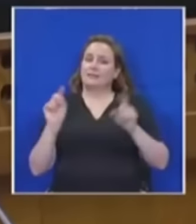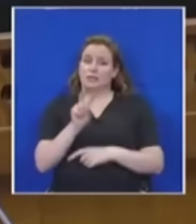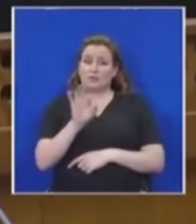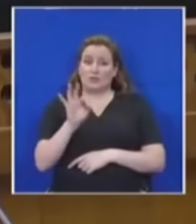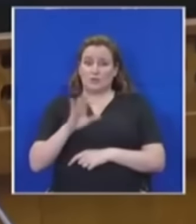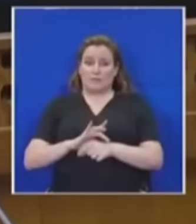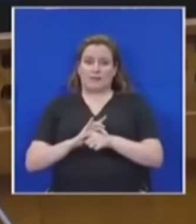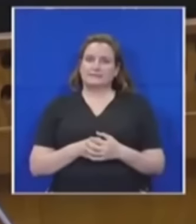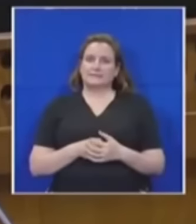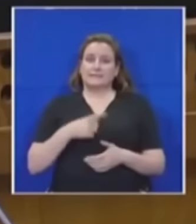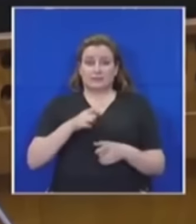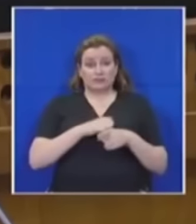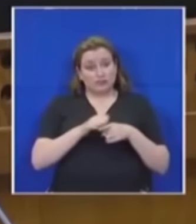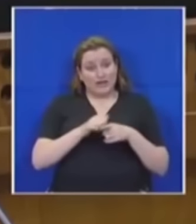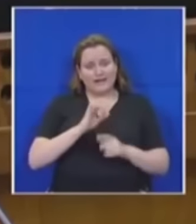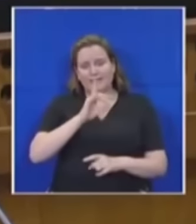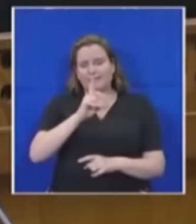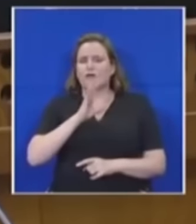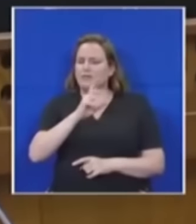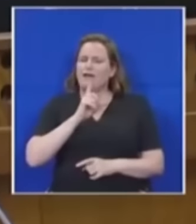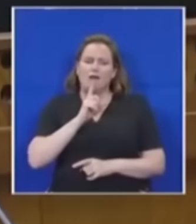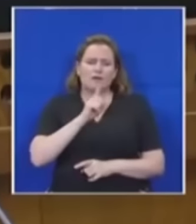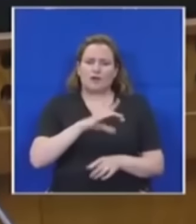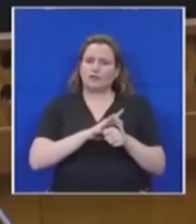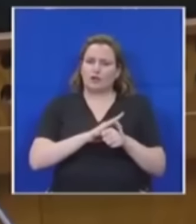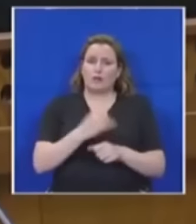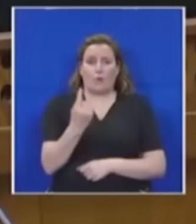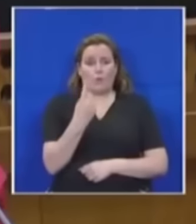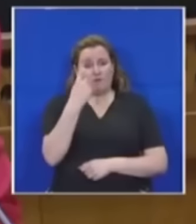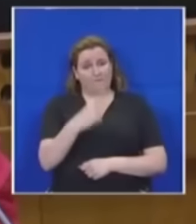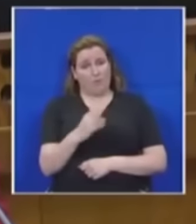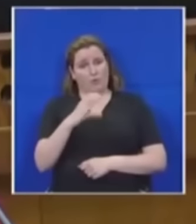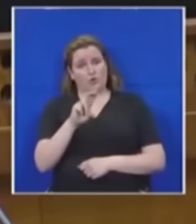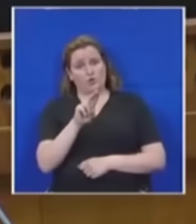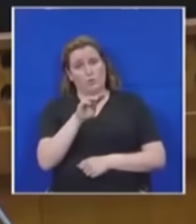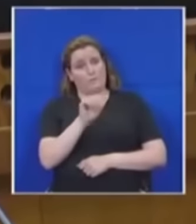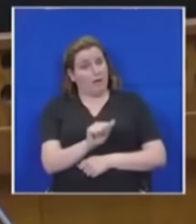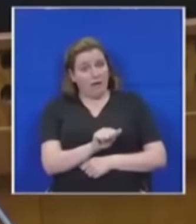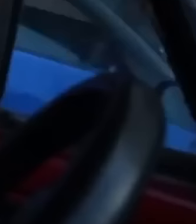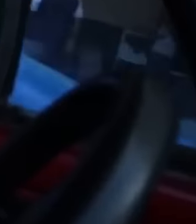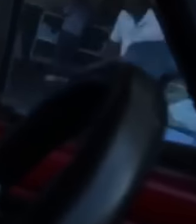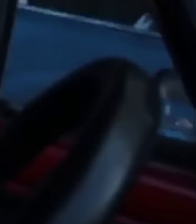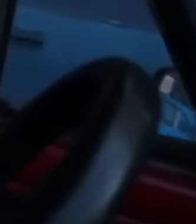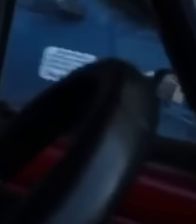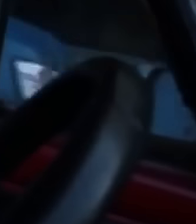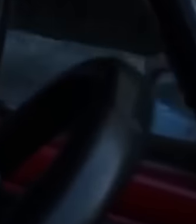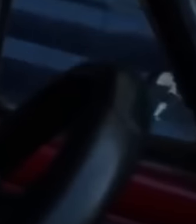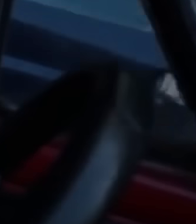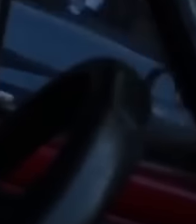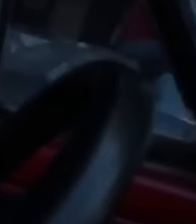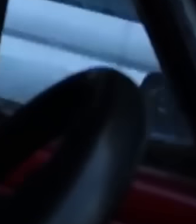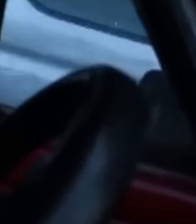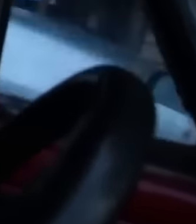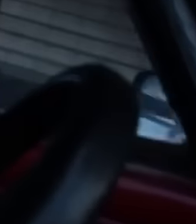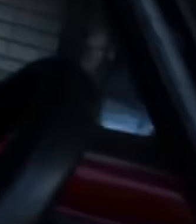schools in Cuba. Not only for the people of Cuba only, but for the entire world. El día que me lo hago